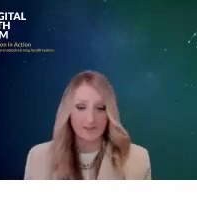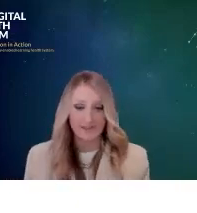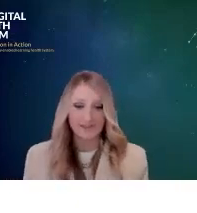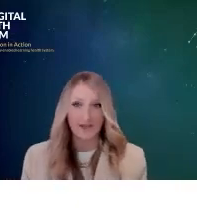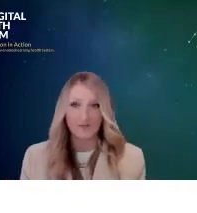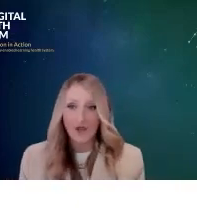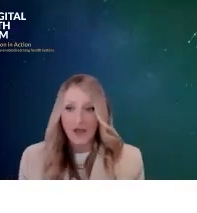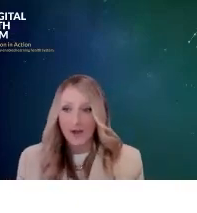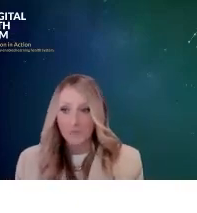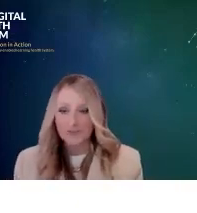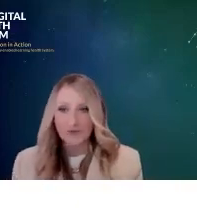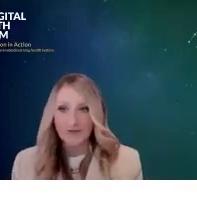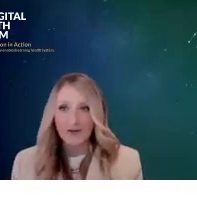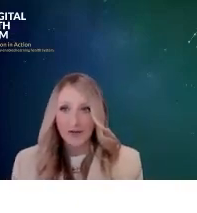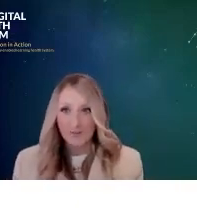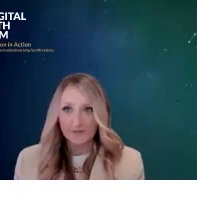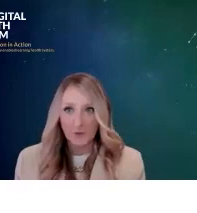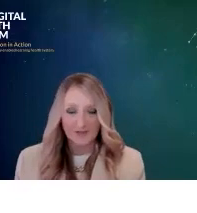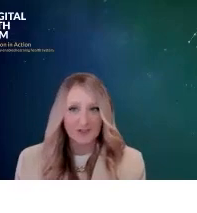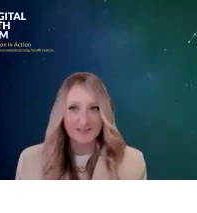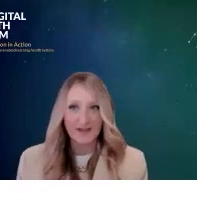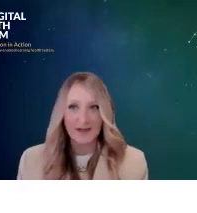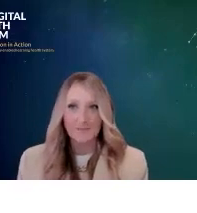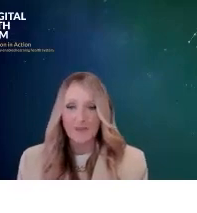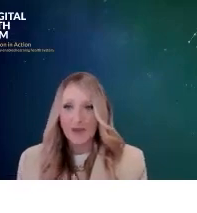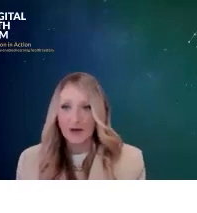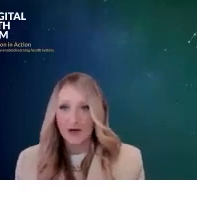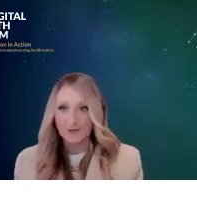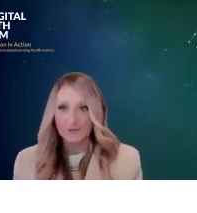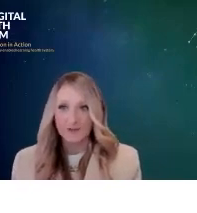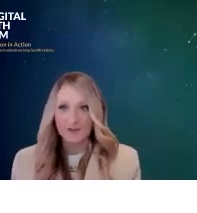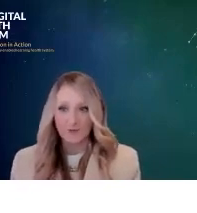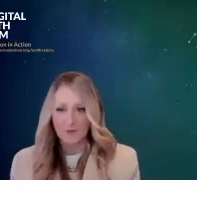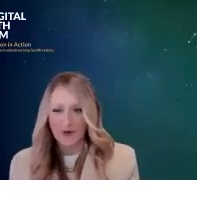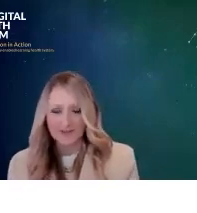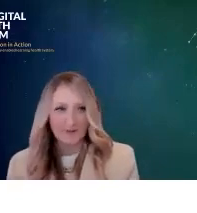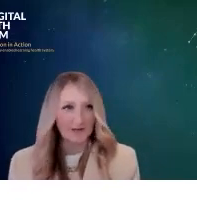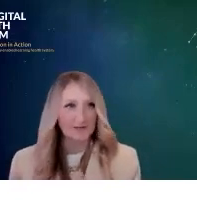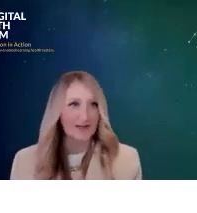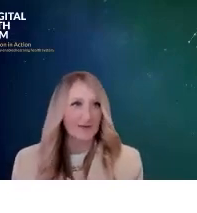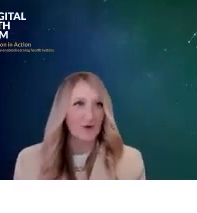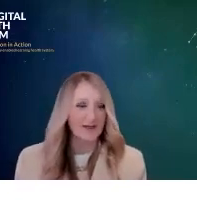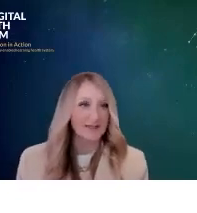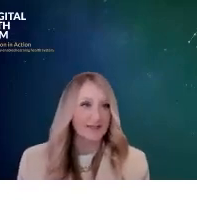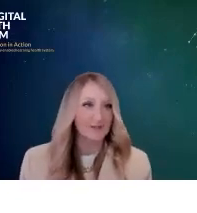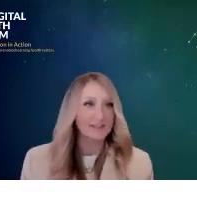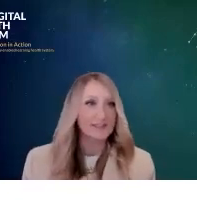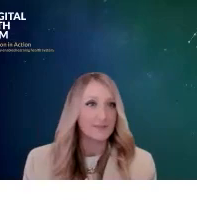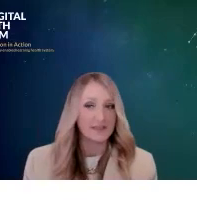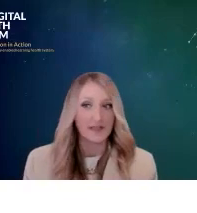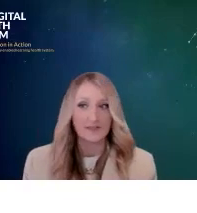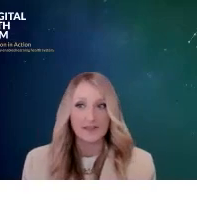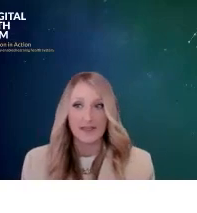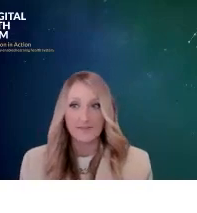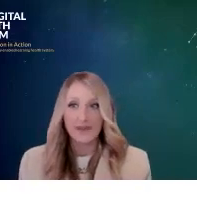Really exciting stuff. We do have a couple of questions. I'll just start with one, depending on time-wise, and it really does